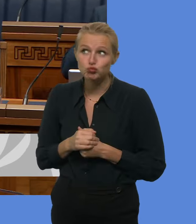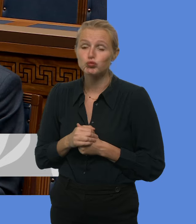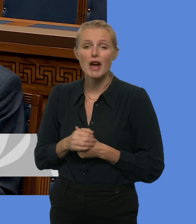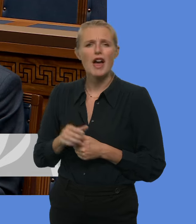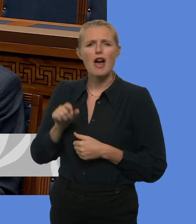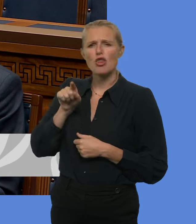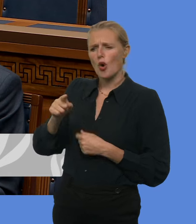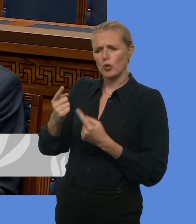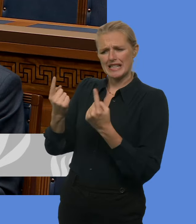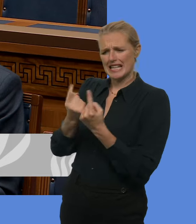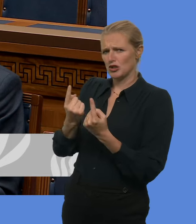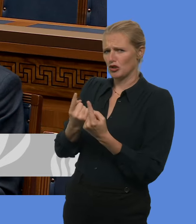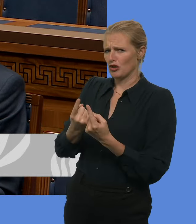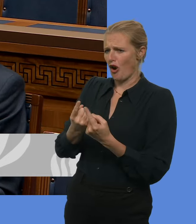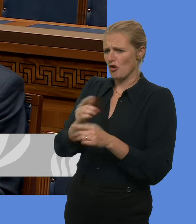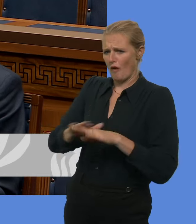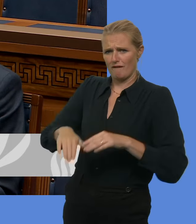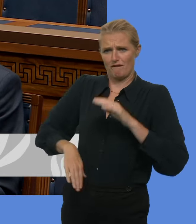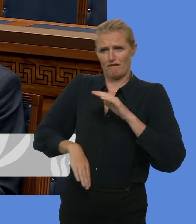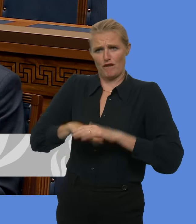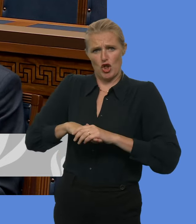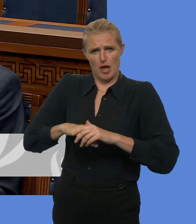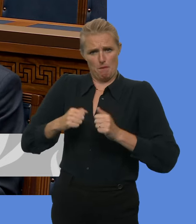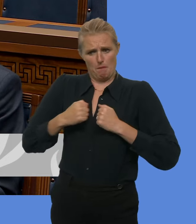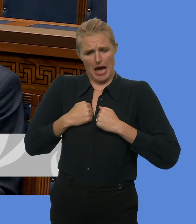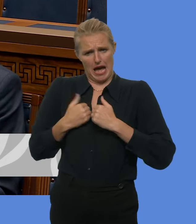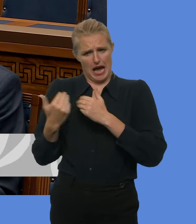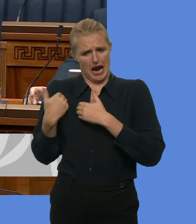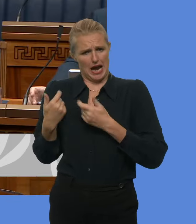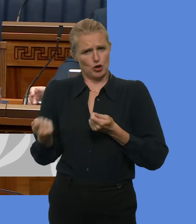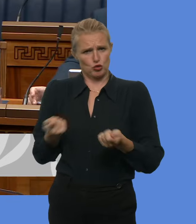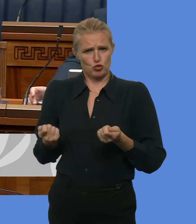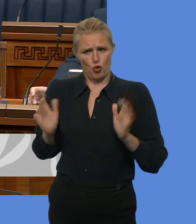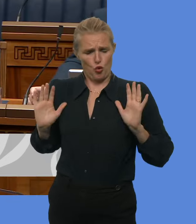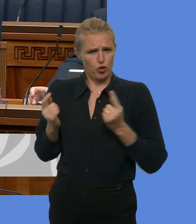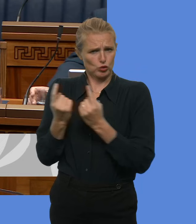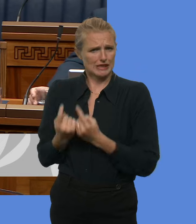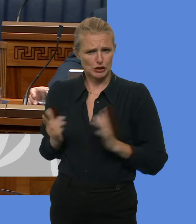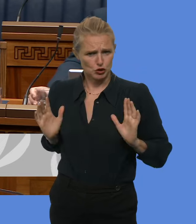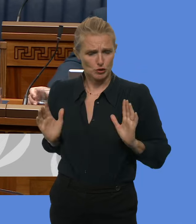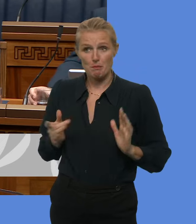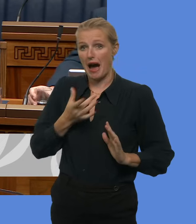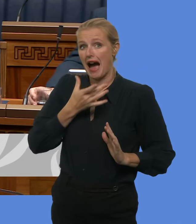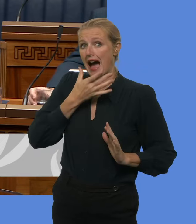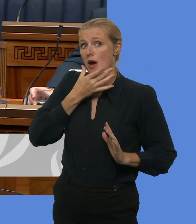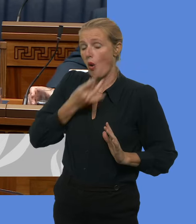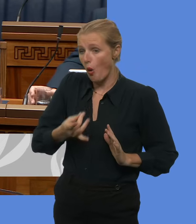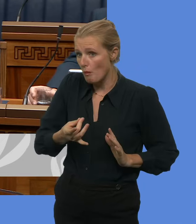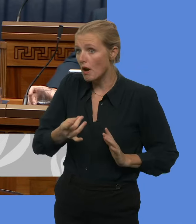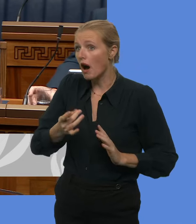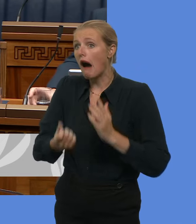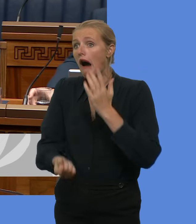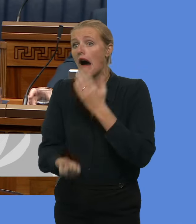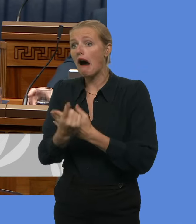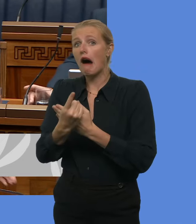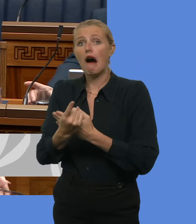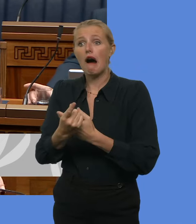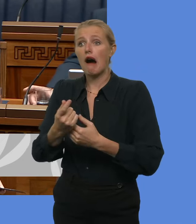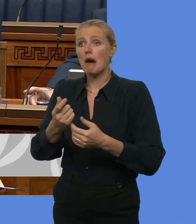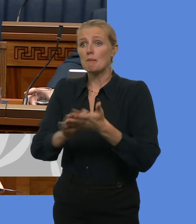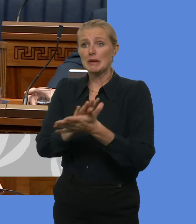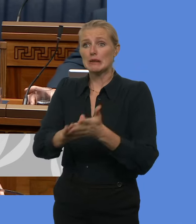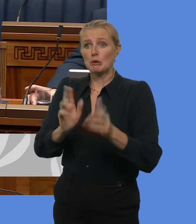outside of my control, and in addition, I do indeed hope that there are not matters that I would have to resign over, no